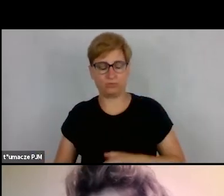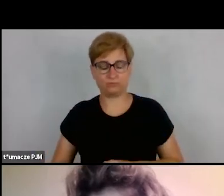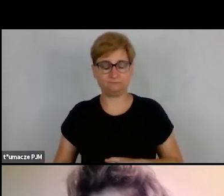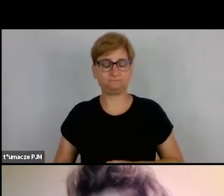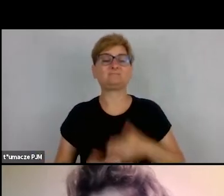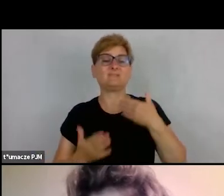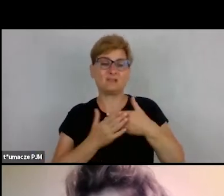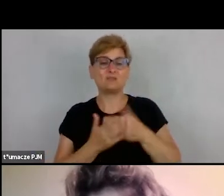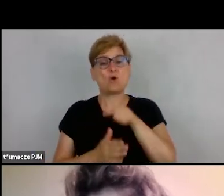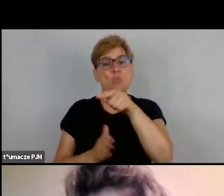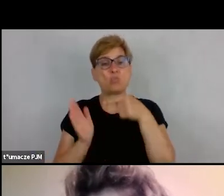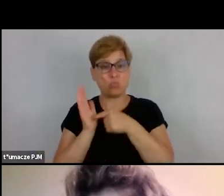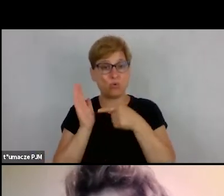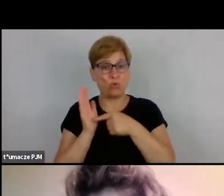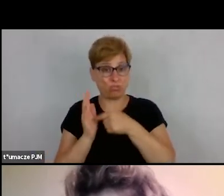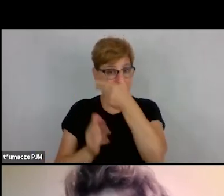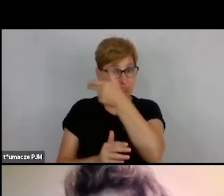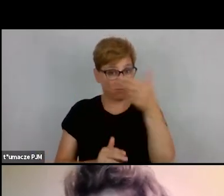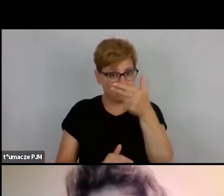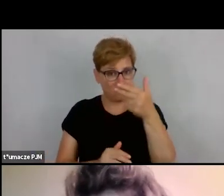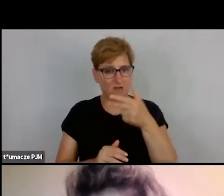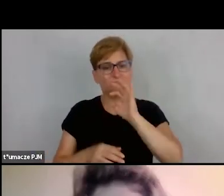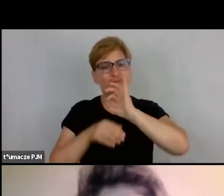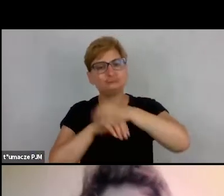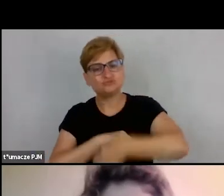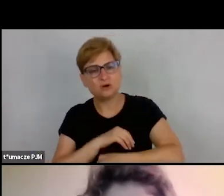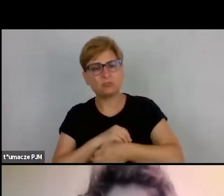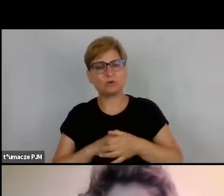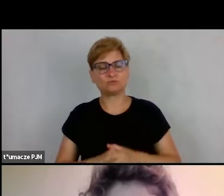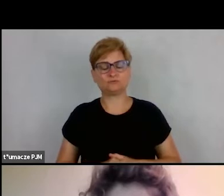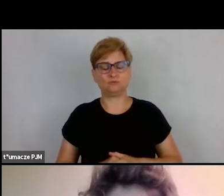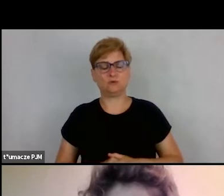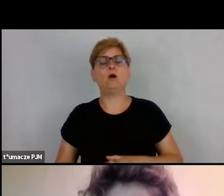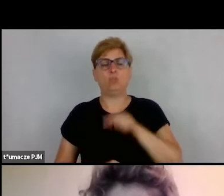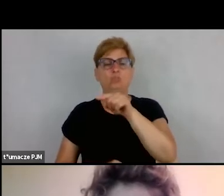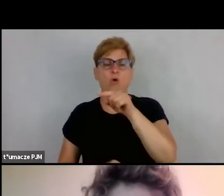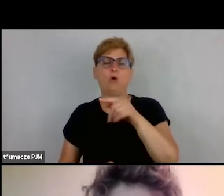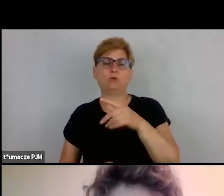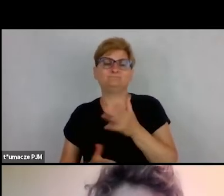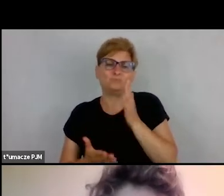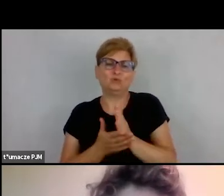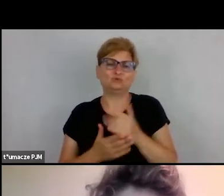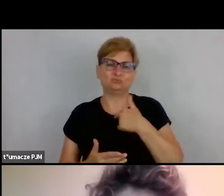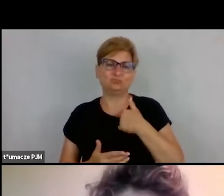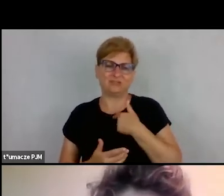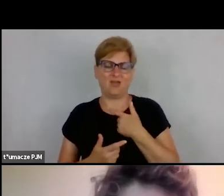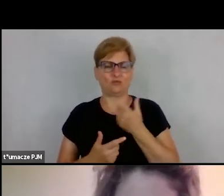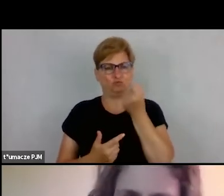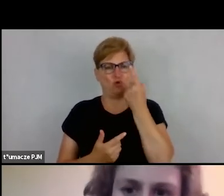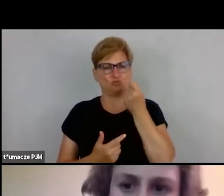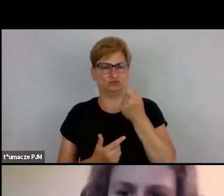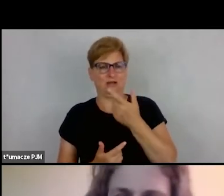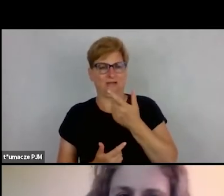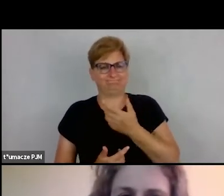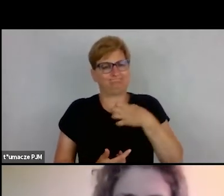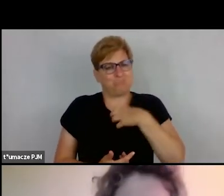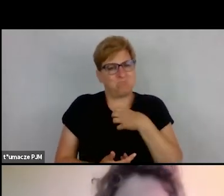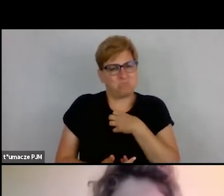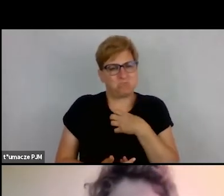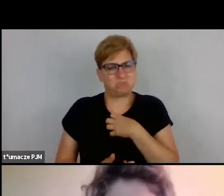probably suffering from a mild form of post-traumatic stress disorder. I was very afraid out in the streets. And so I became